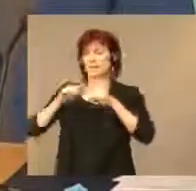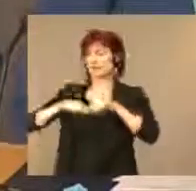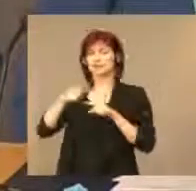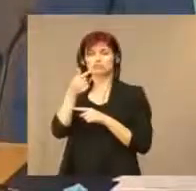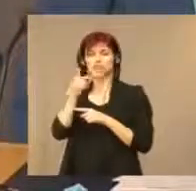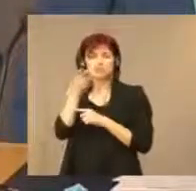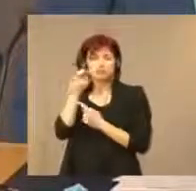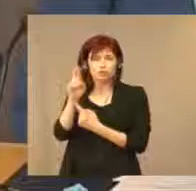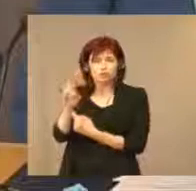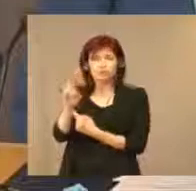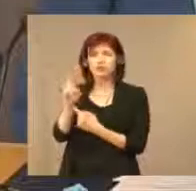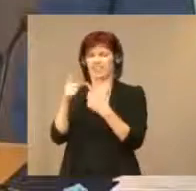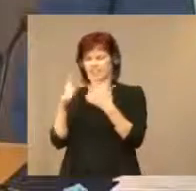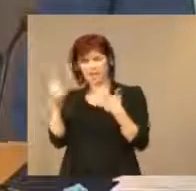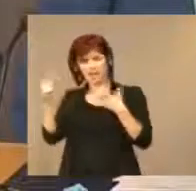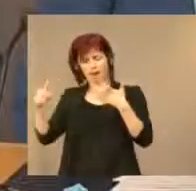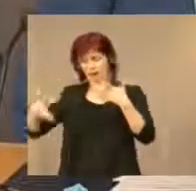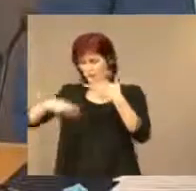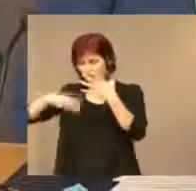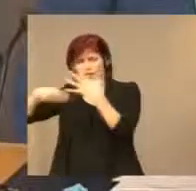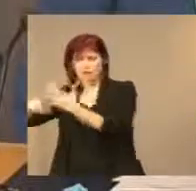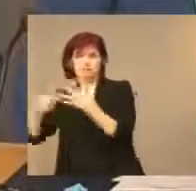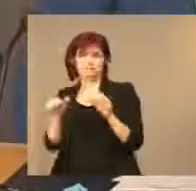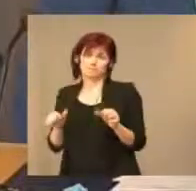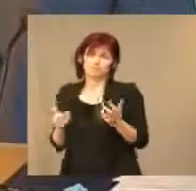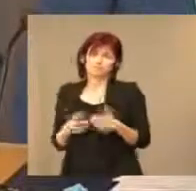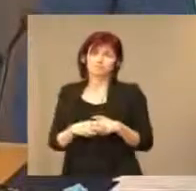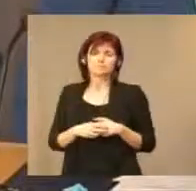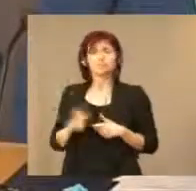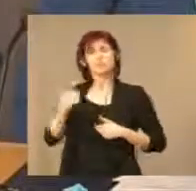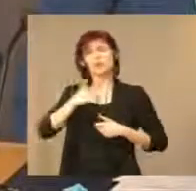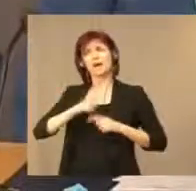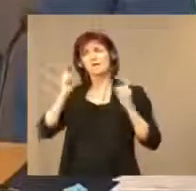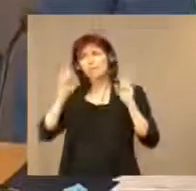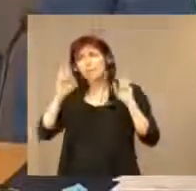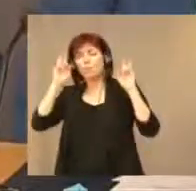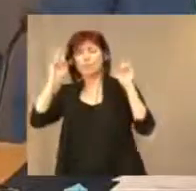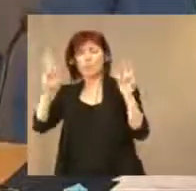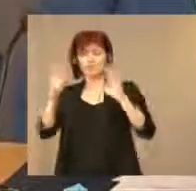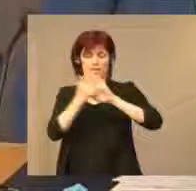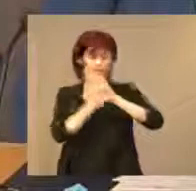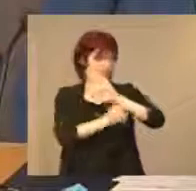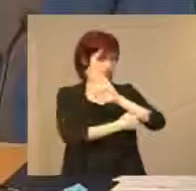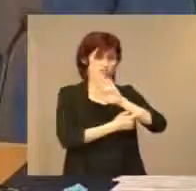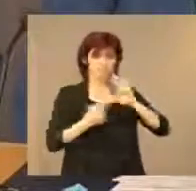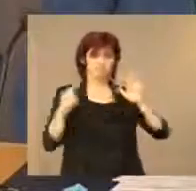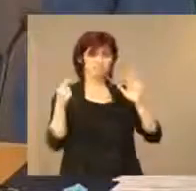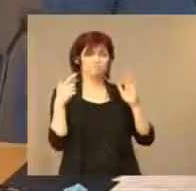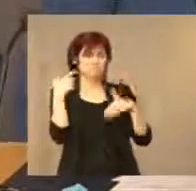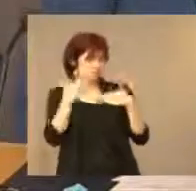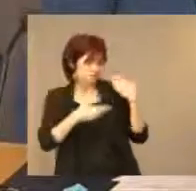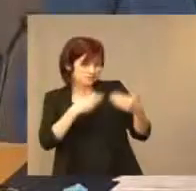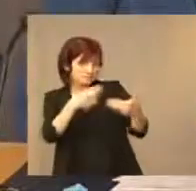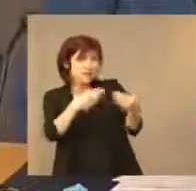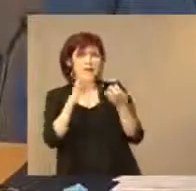and so on. So it is my hope that however this legislation unfolds, and however